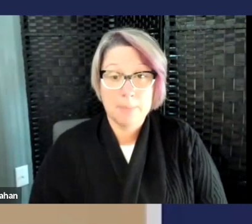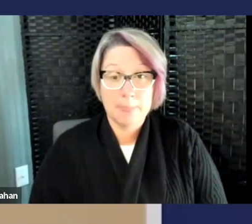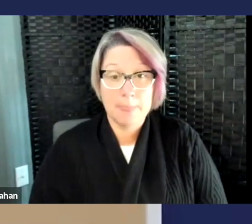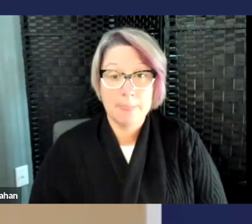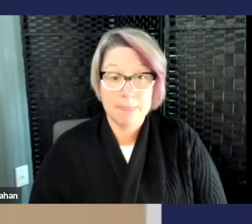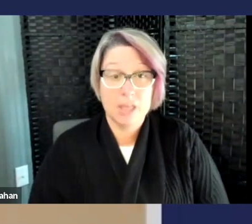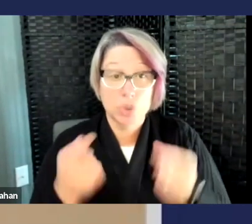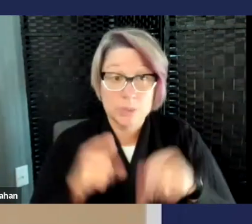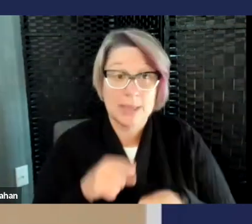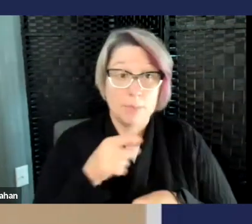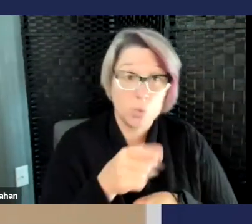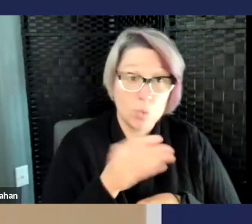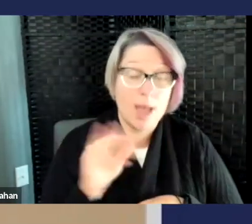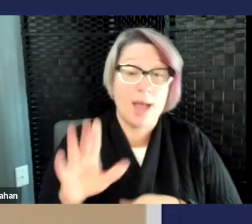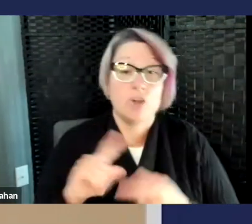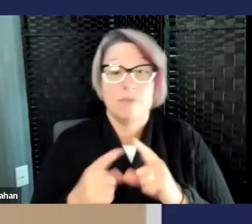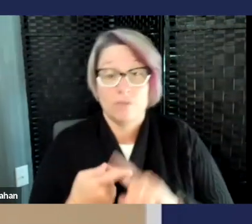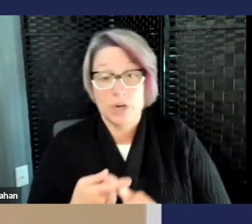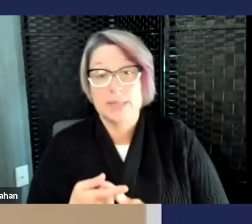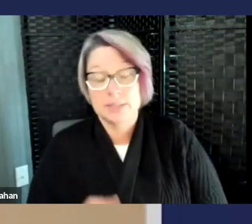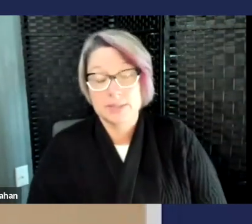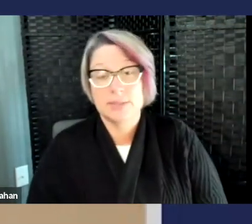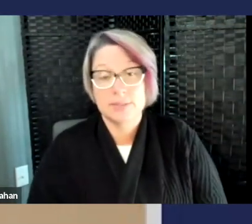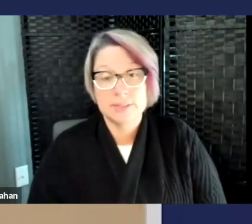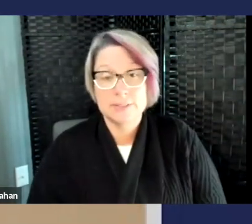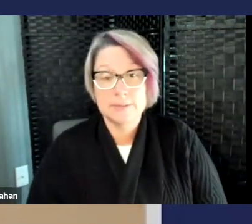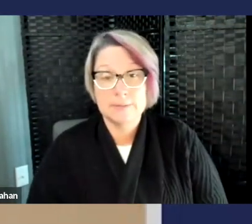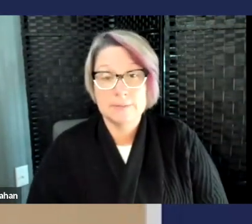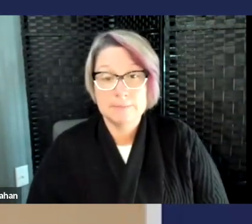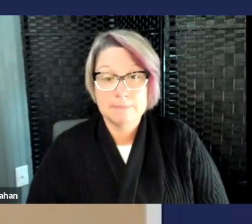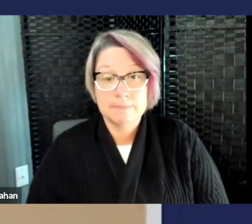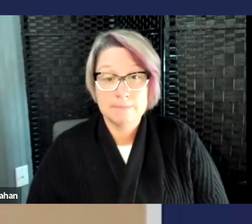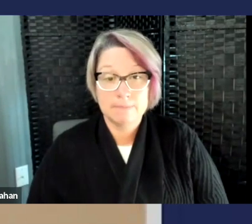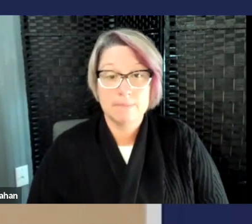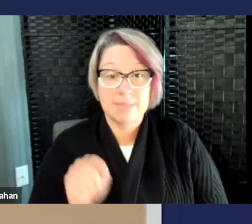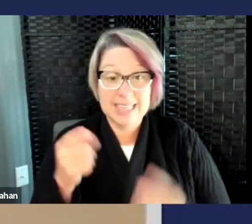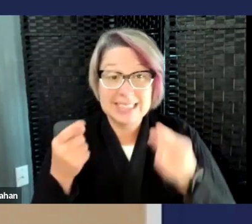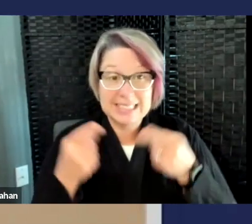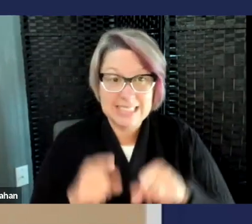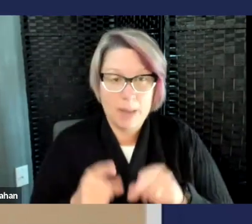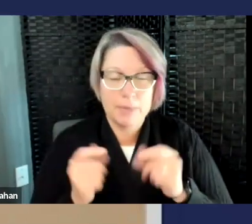you and your friends a couple times. Yeah, guys, this is happening all the time,